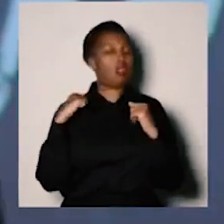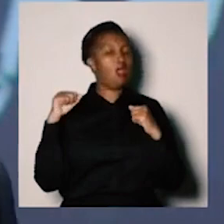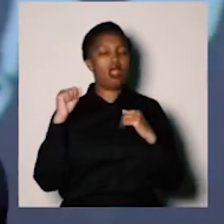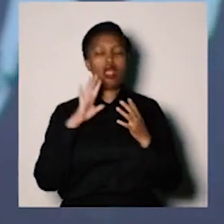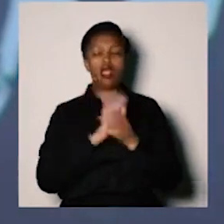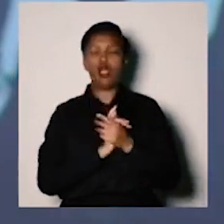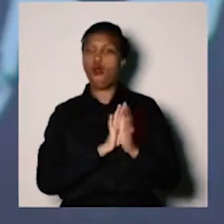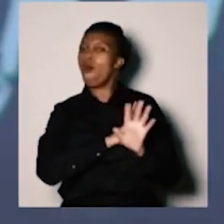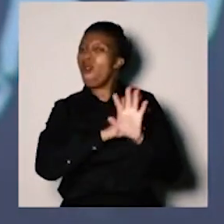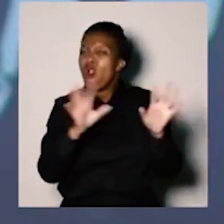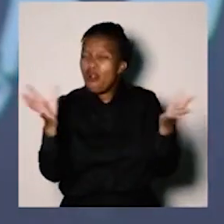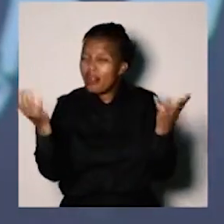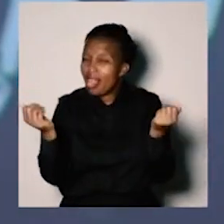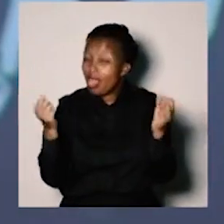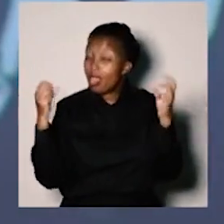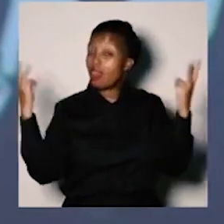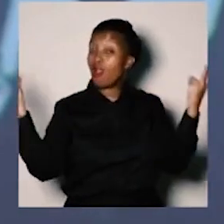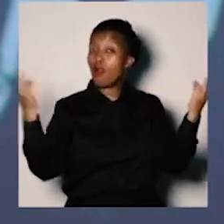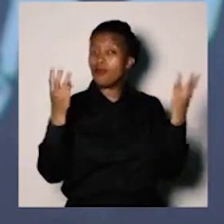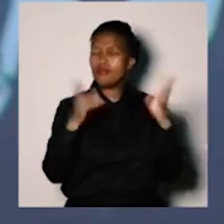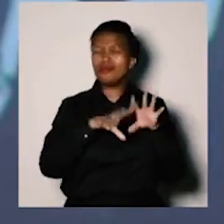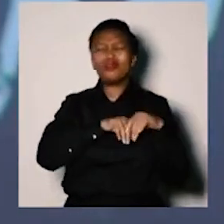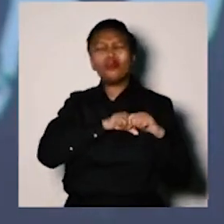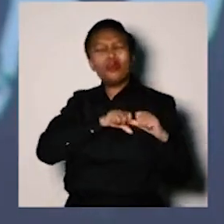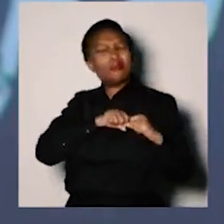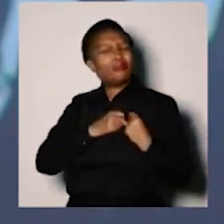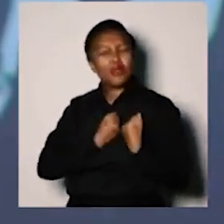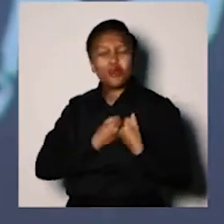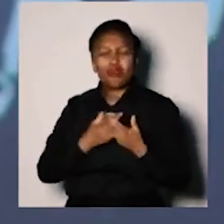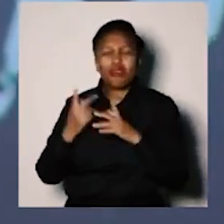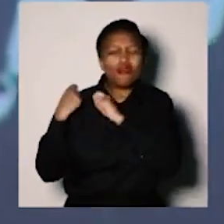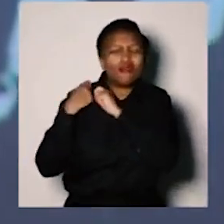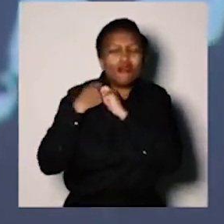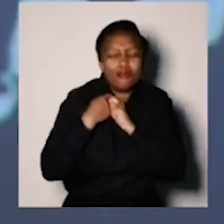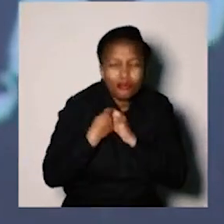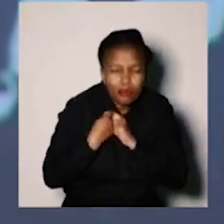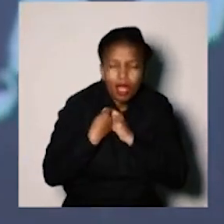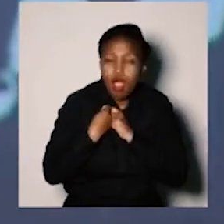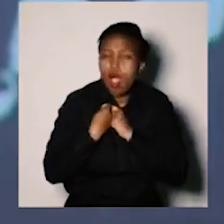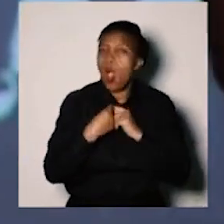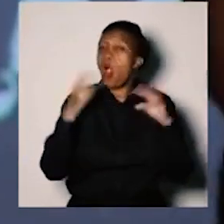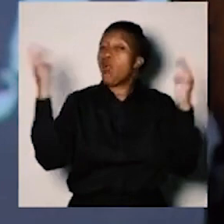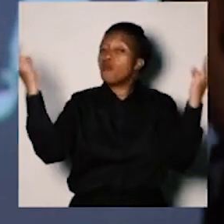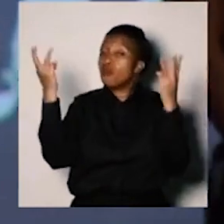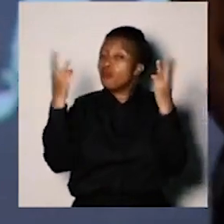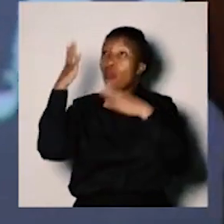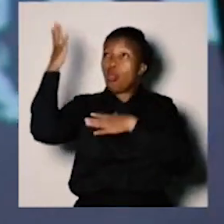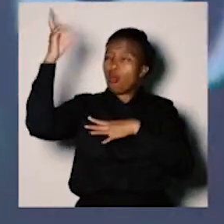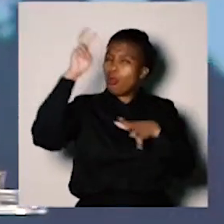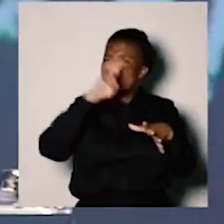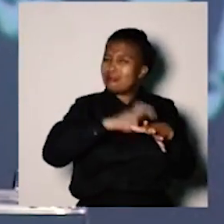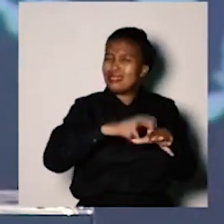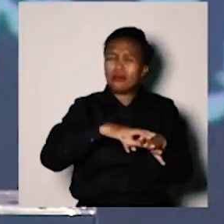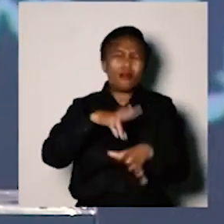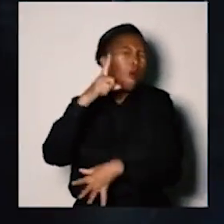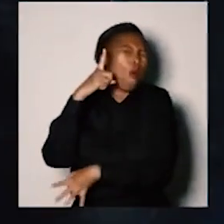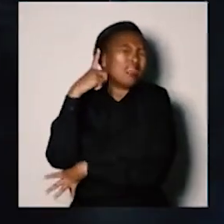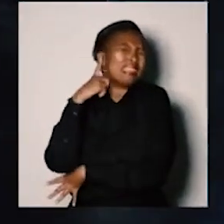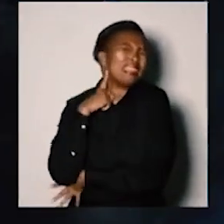We only allow people who are broken, people who need God, people who are